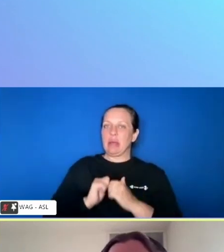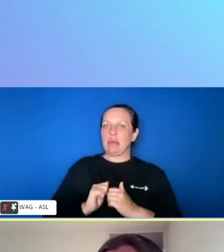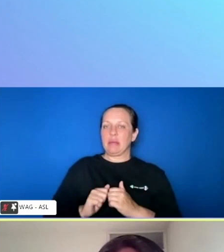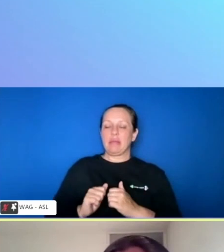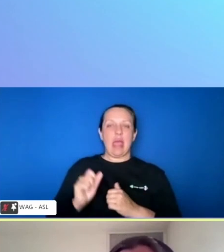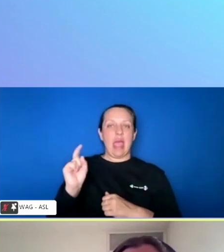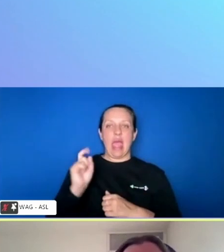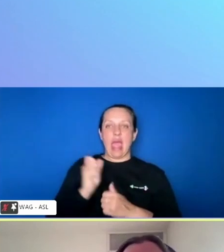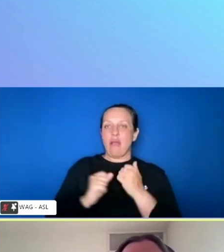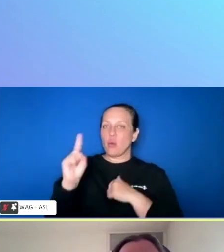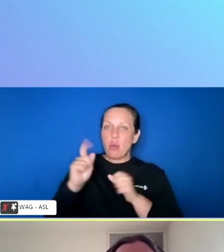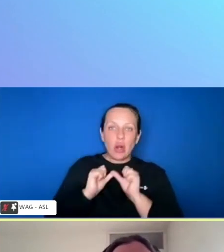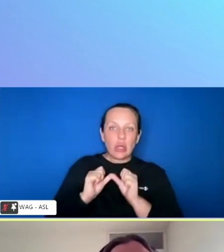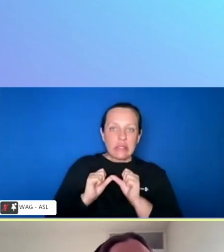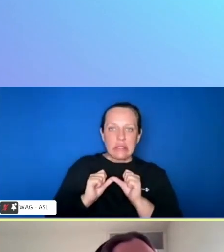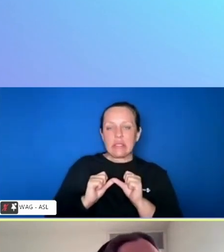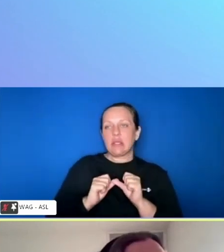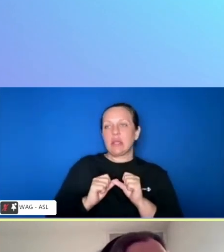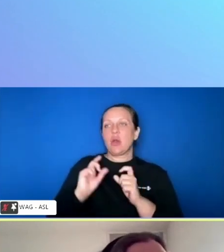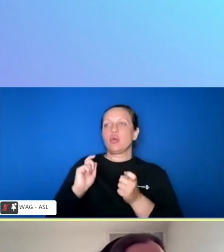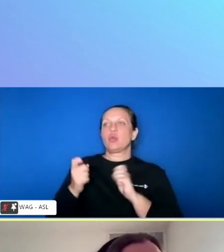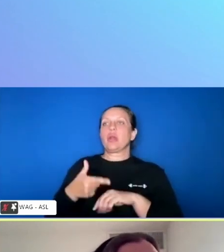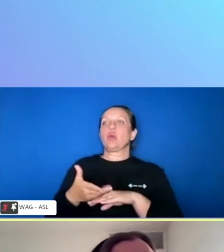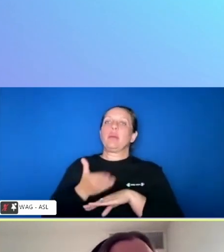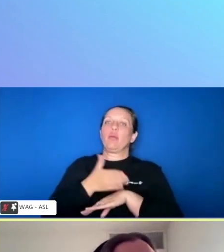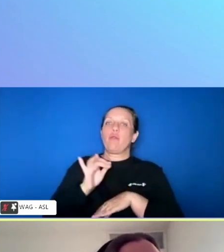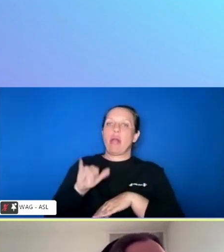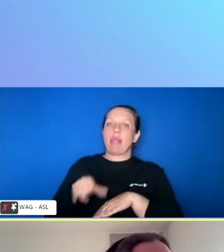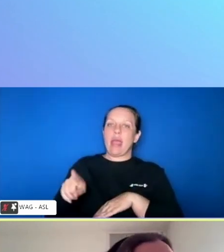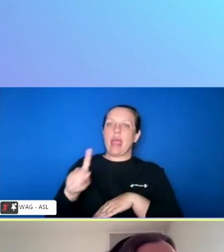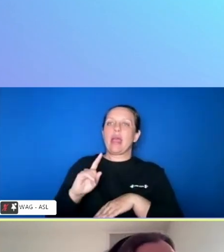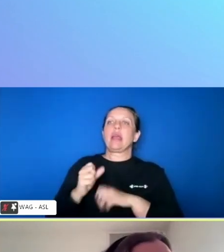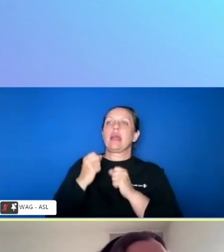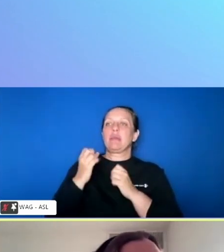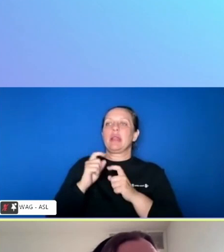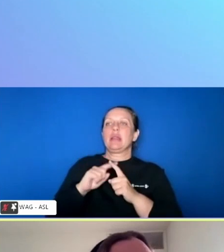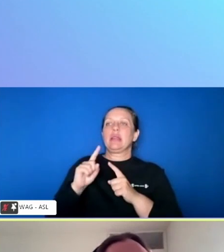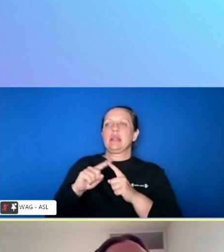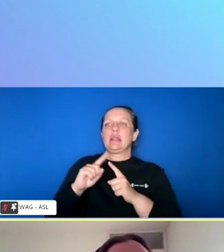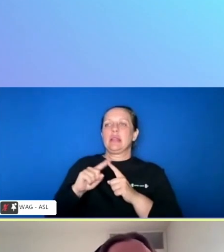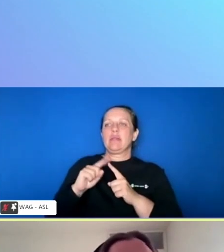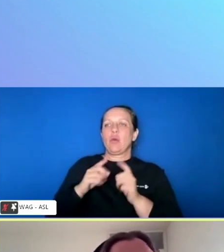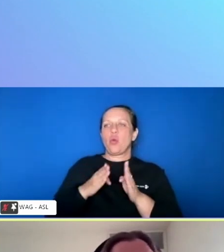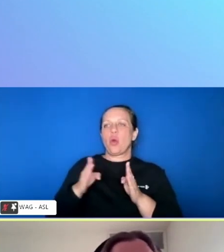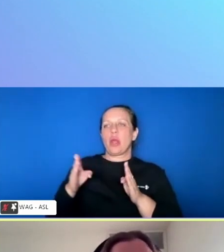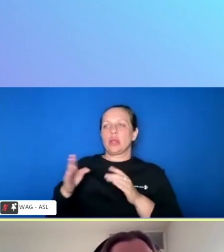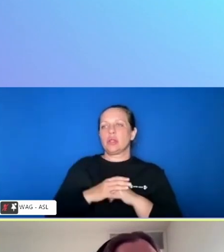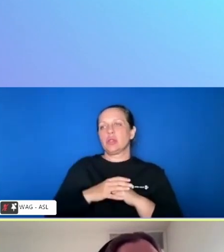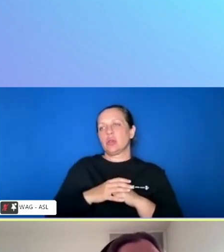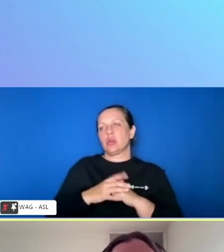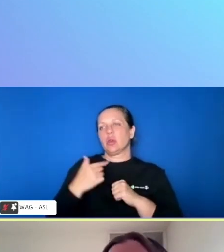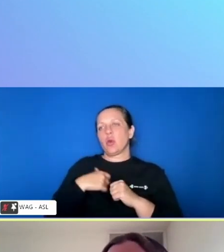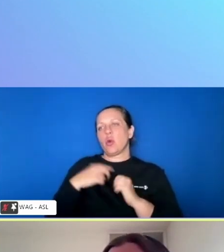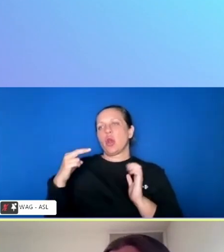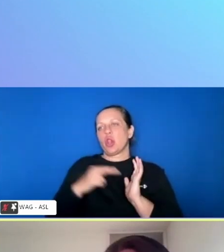everywhere consistently. And we're trying to improve on that in a number of different ways. We're